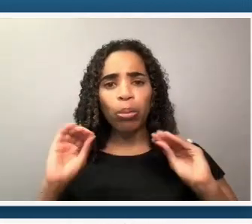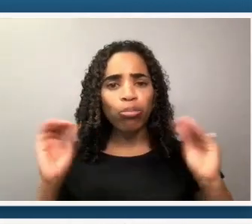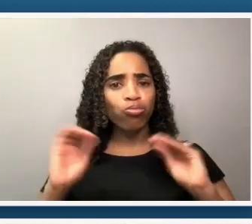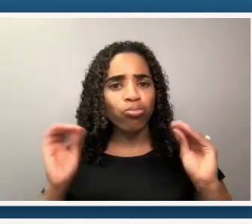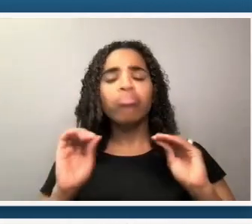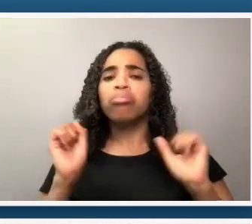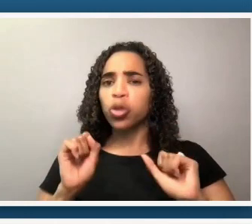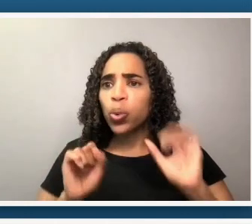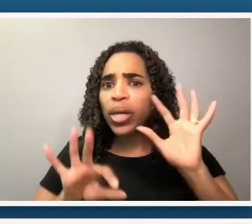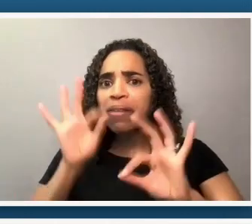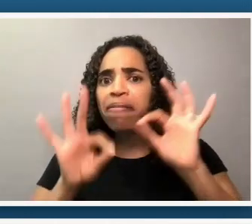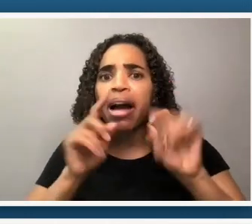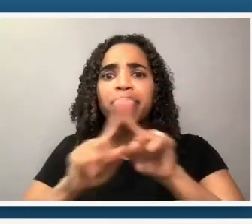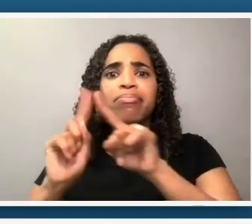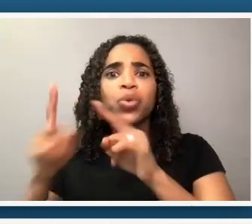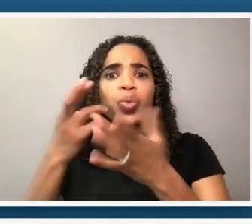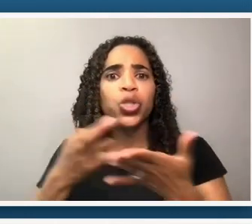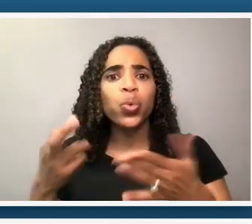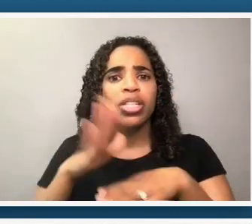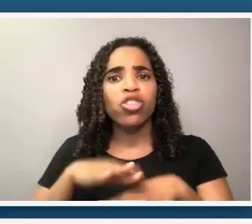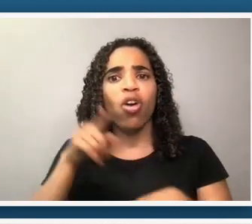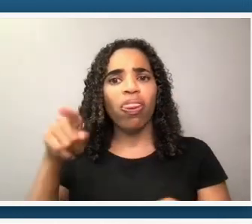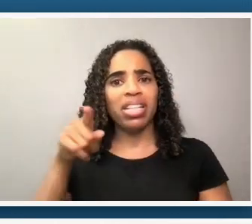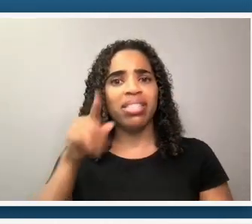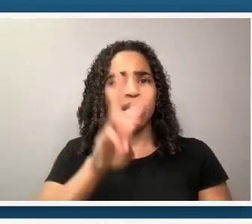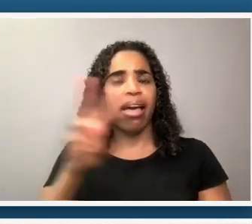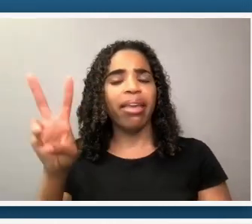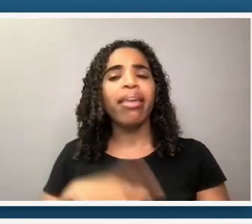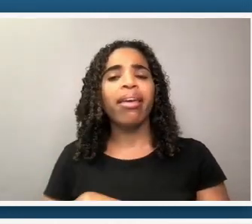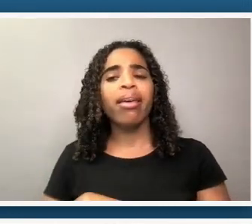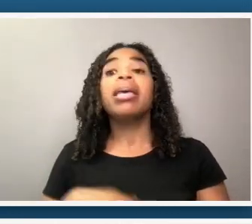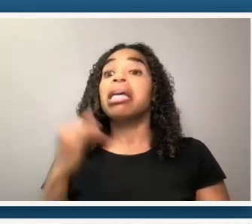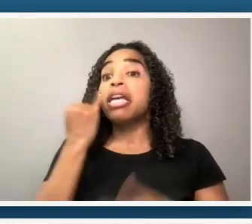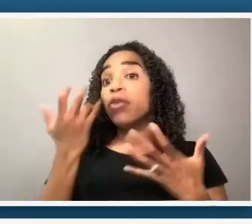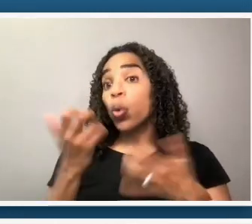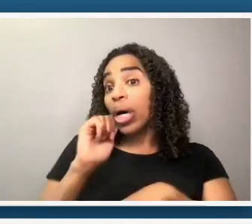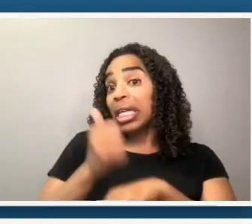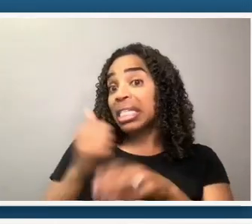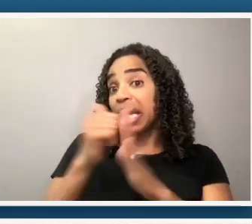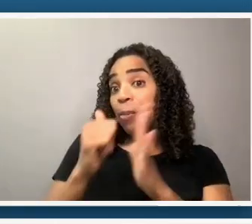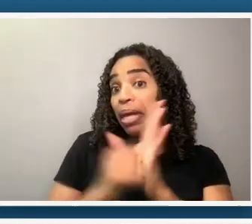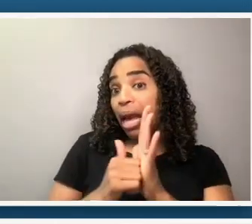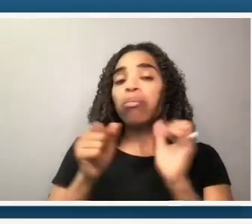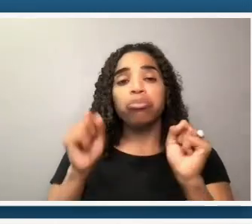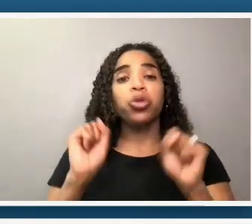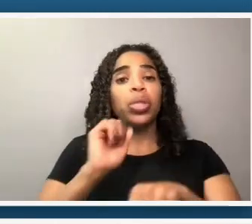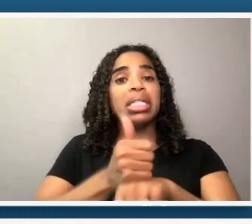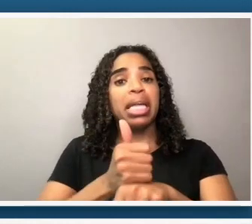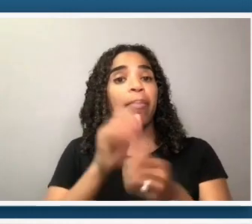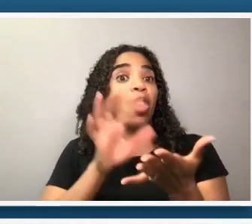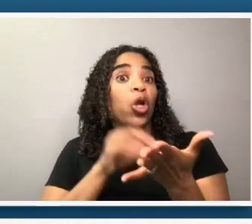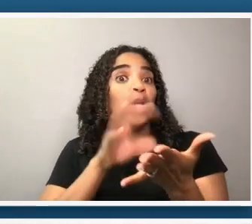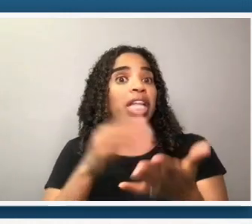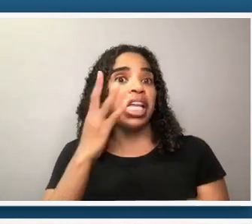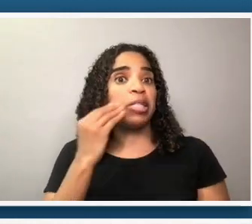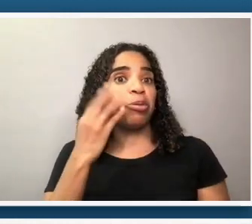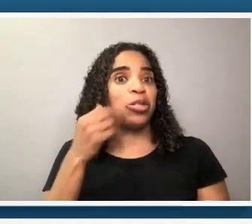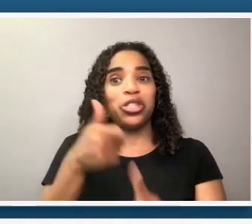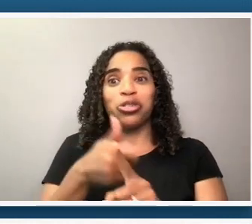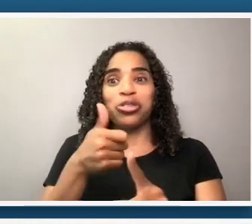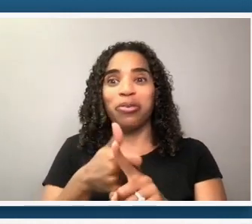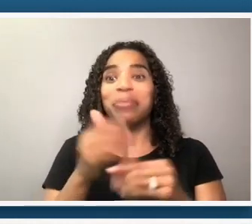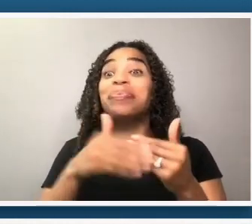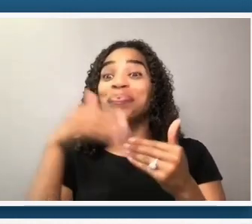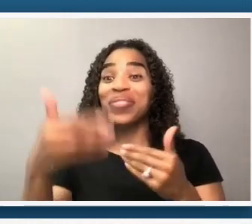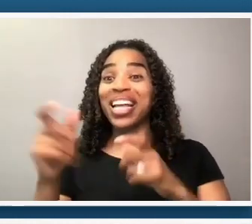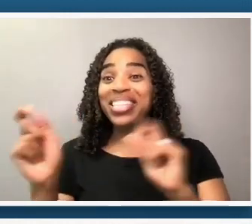resources on the site, but if they do, they can create learning experiences of their own. Let's move to the next